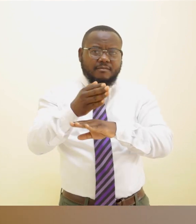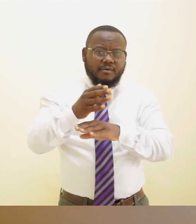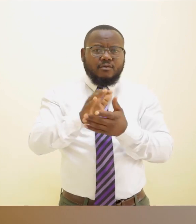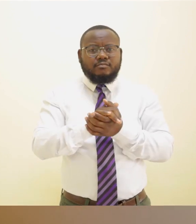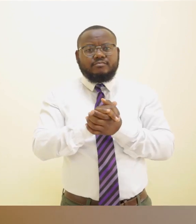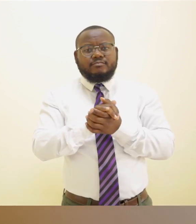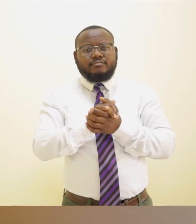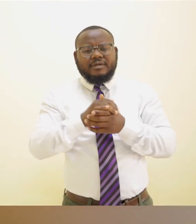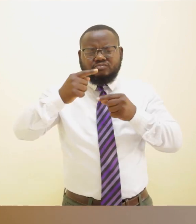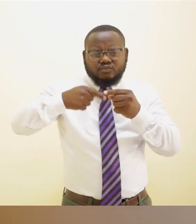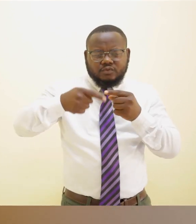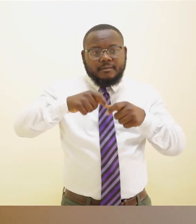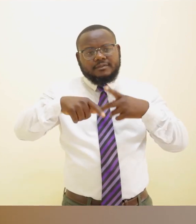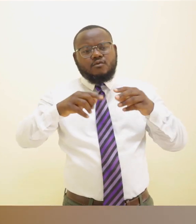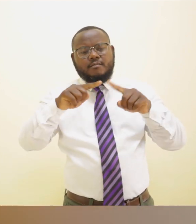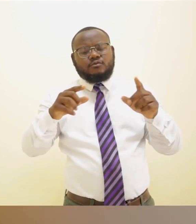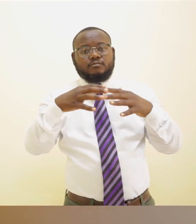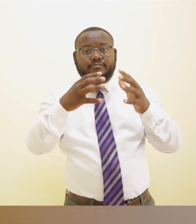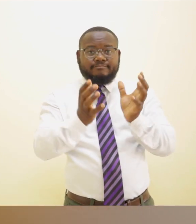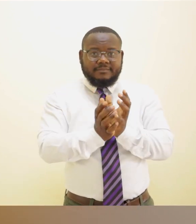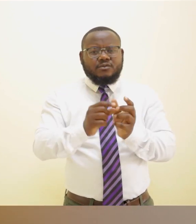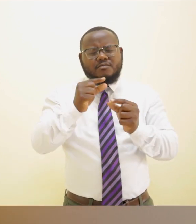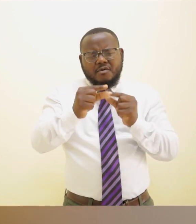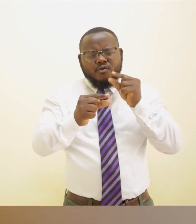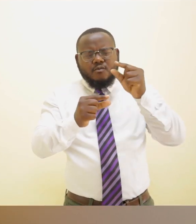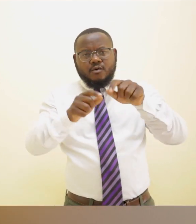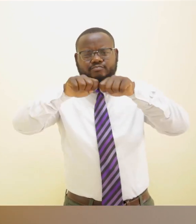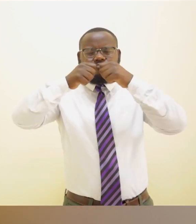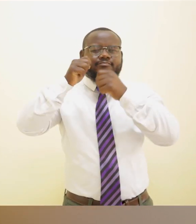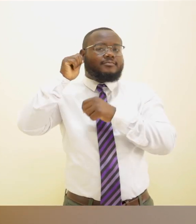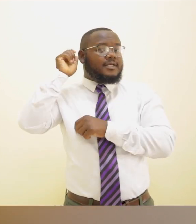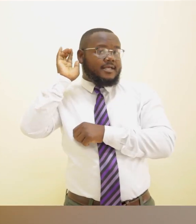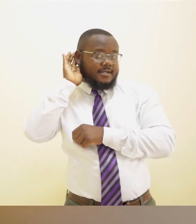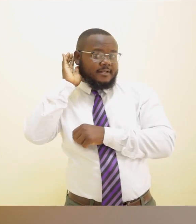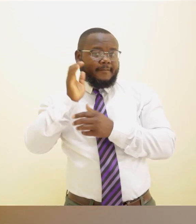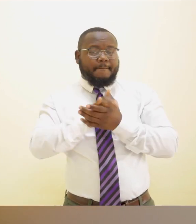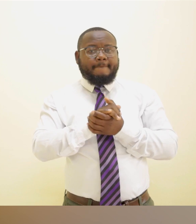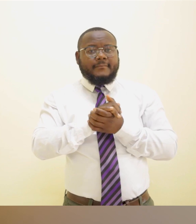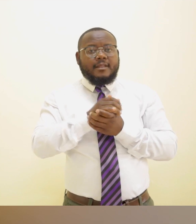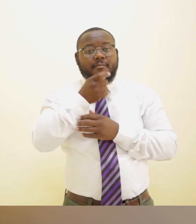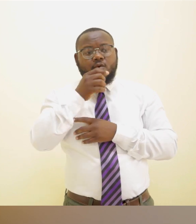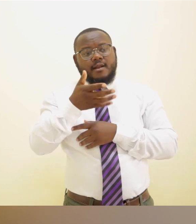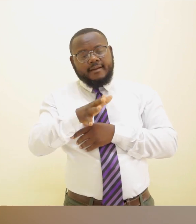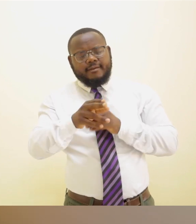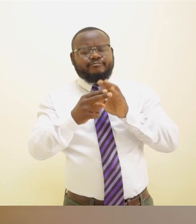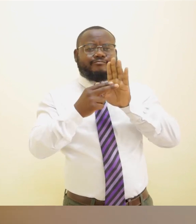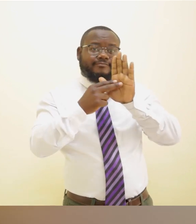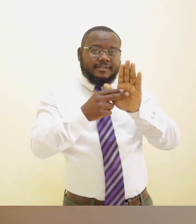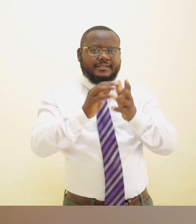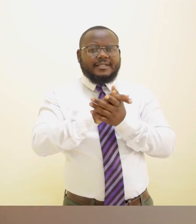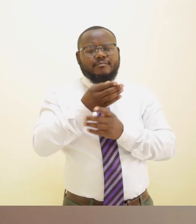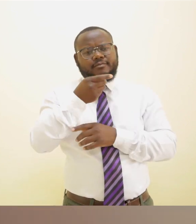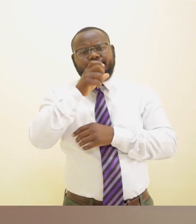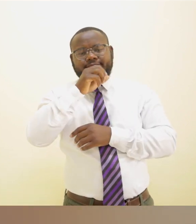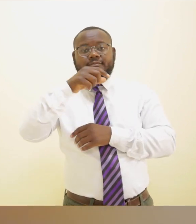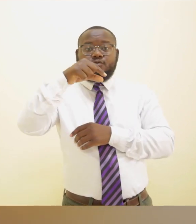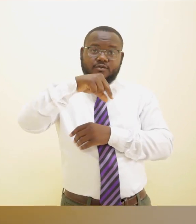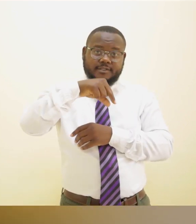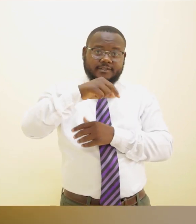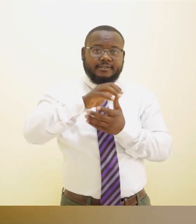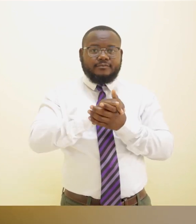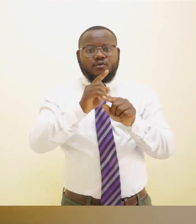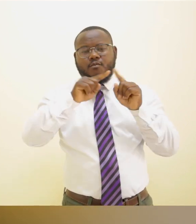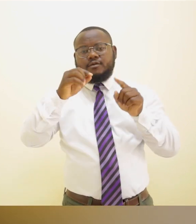systems, grinding mills, or factories, which can gradually harm hearing. Some medicines, such as streptomycin, quinine,